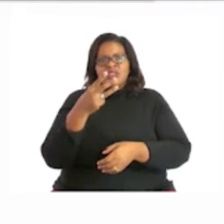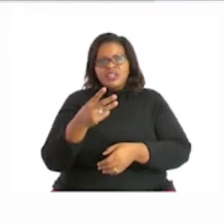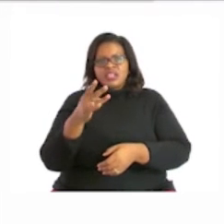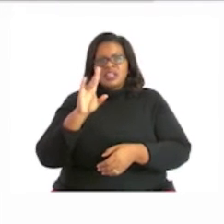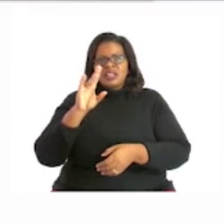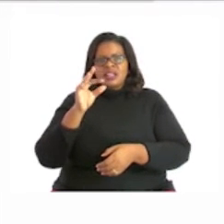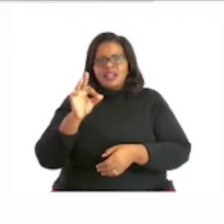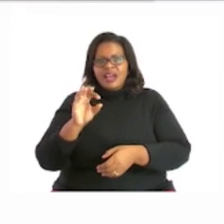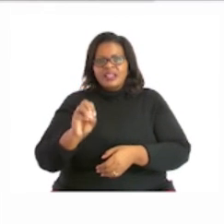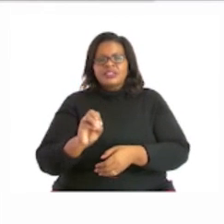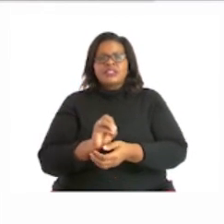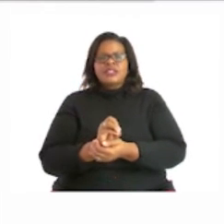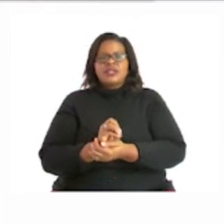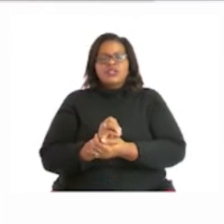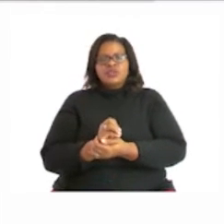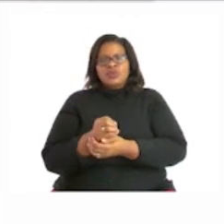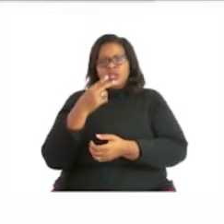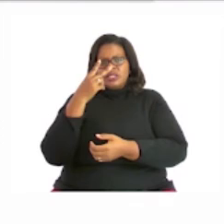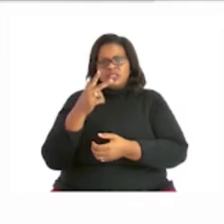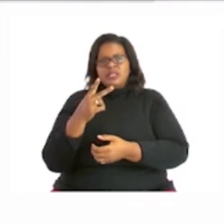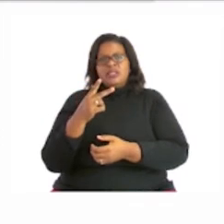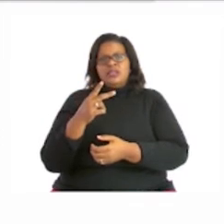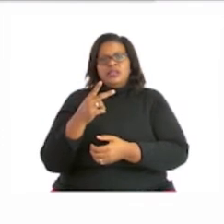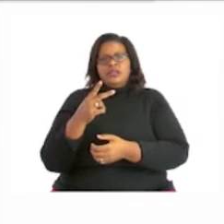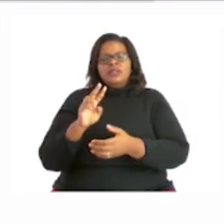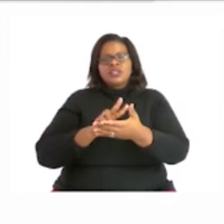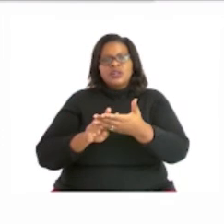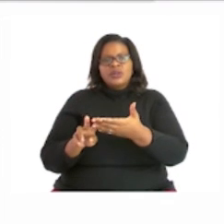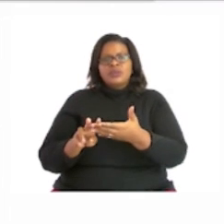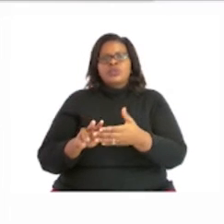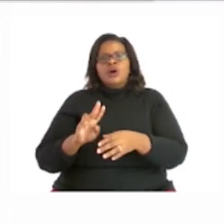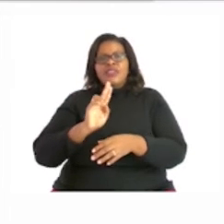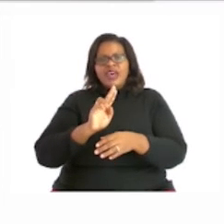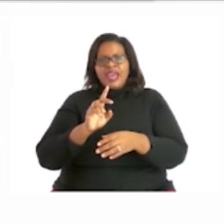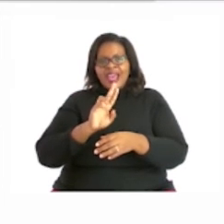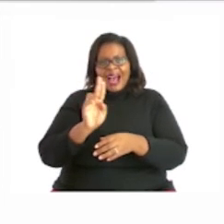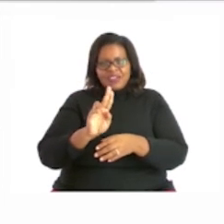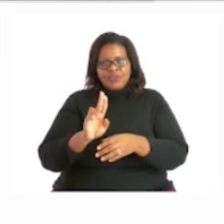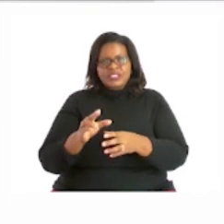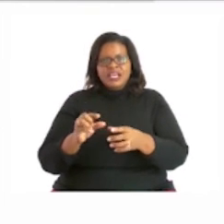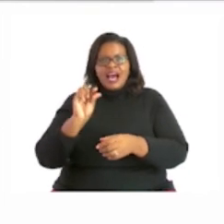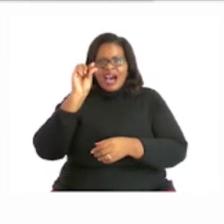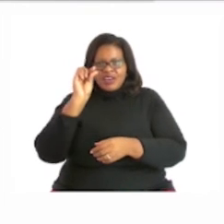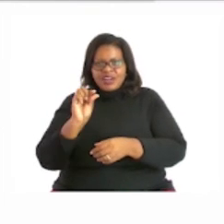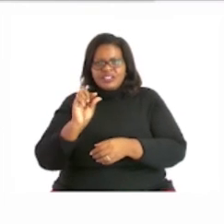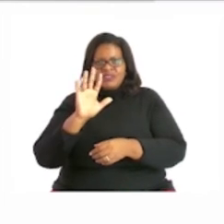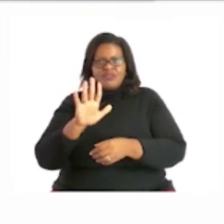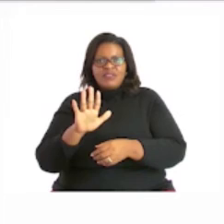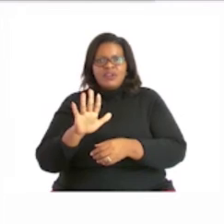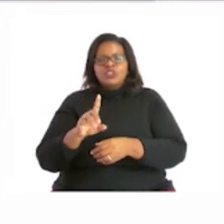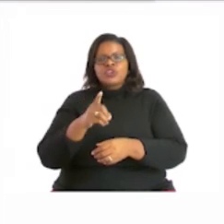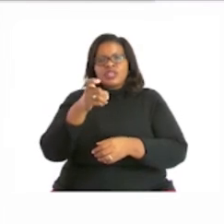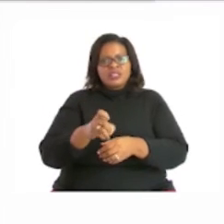5,390. Let's read what it says in our brackets. The hundreds are less than 5, so the